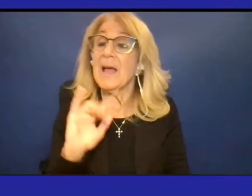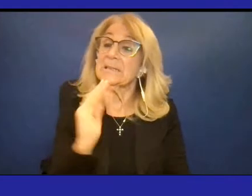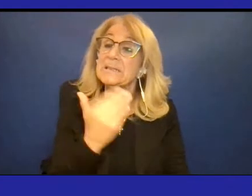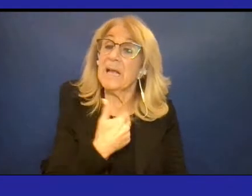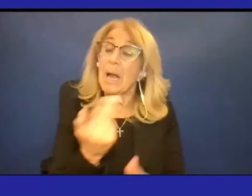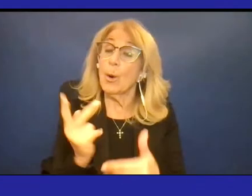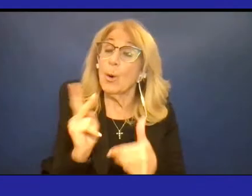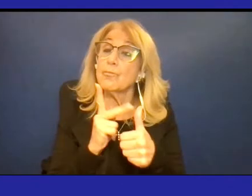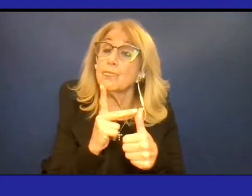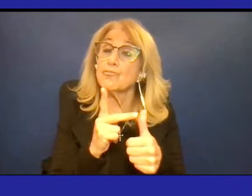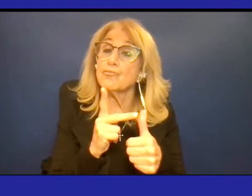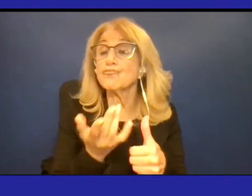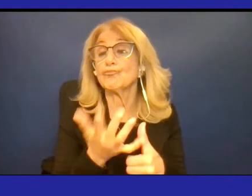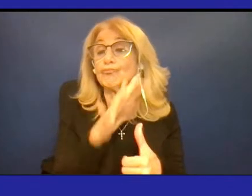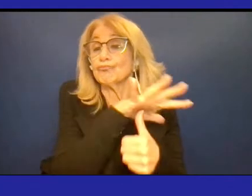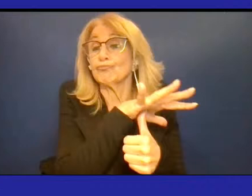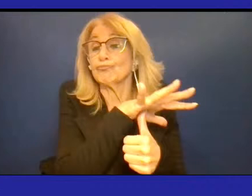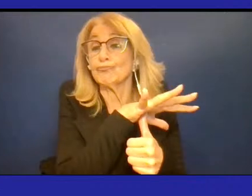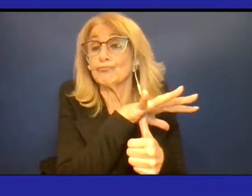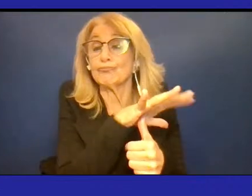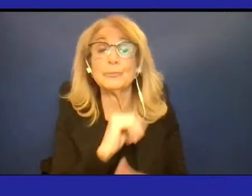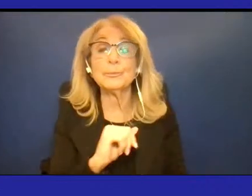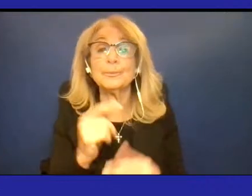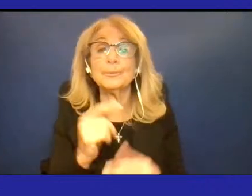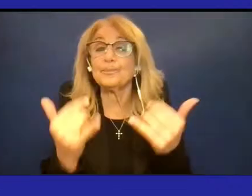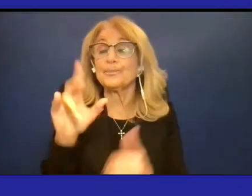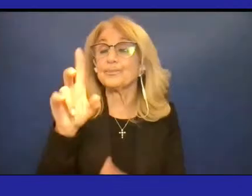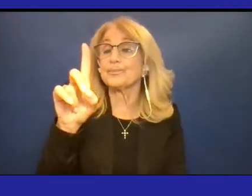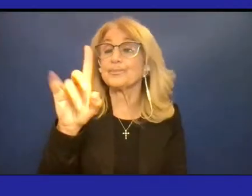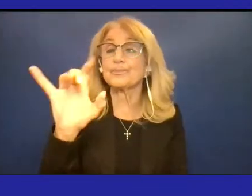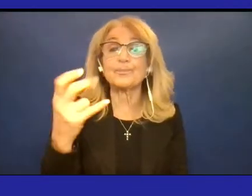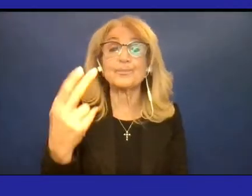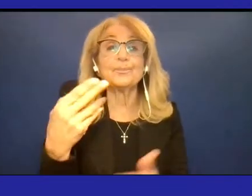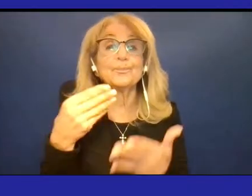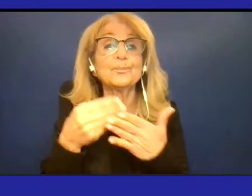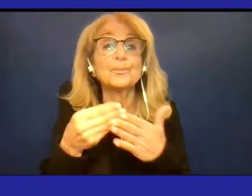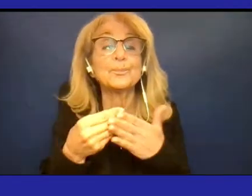Questions? Right now, the DISH funding is scheduled to